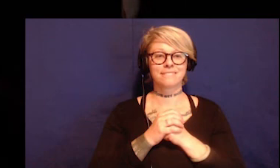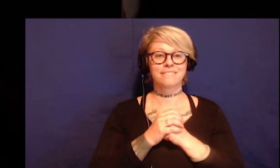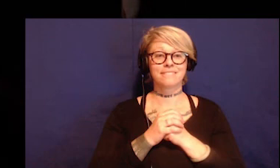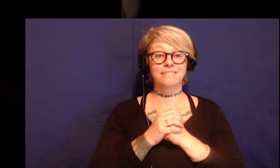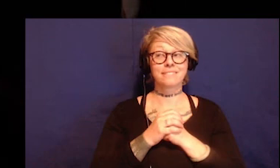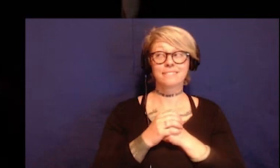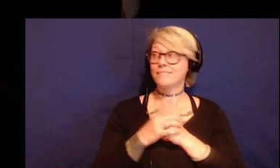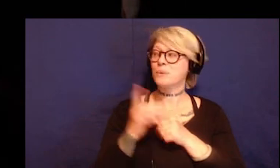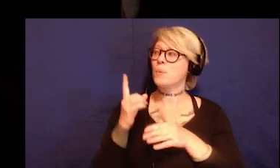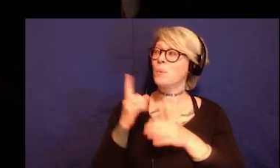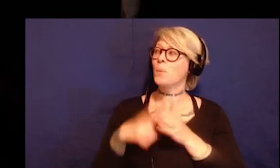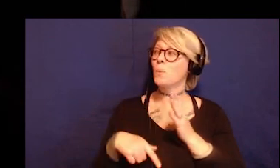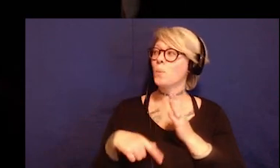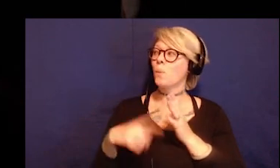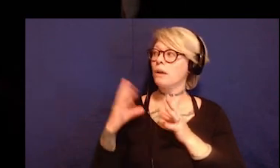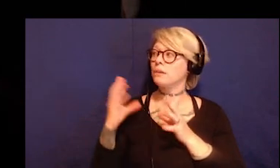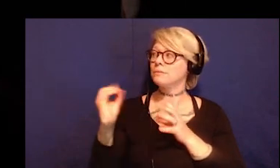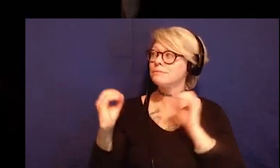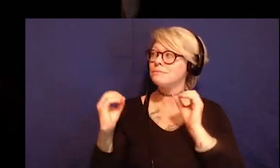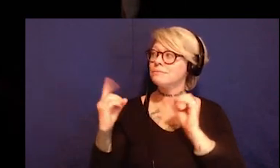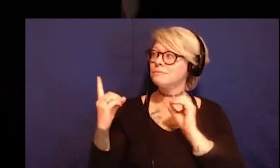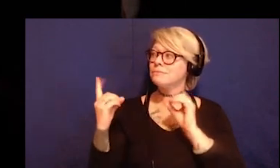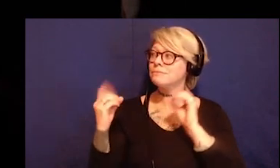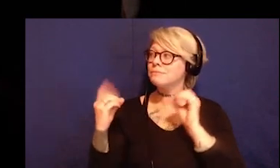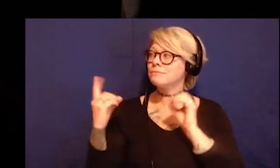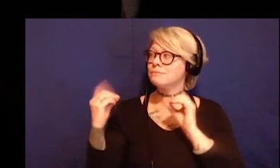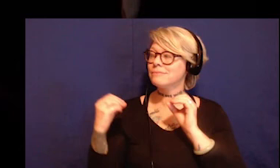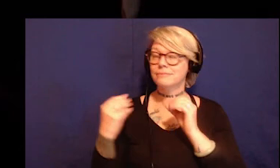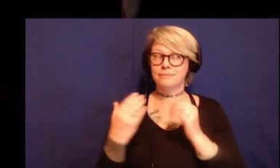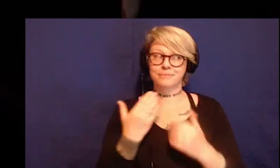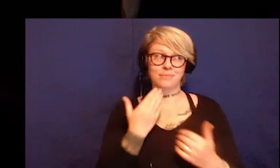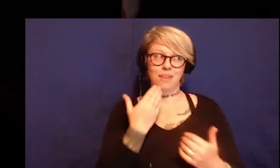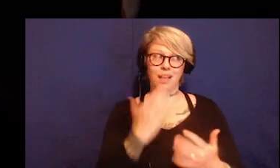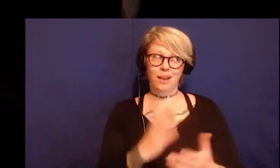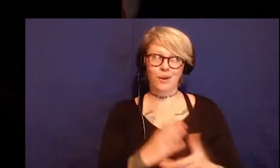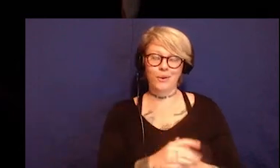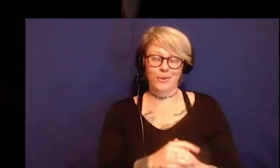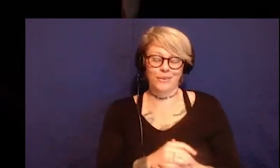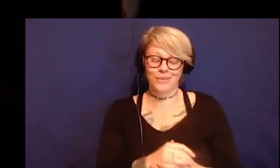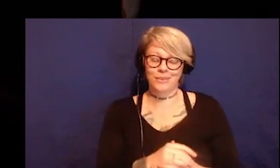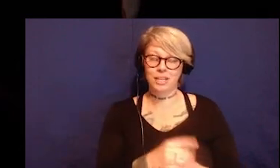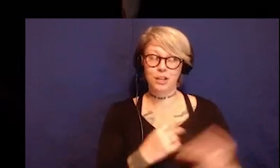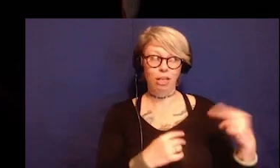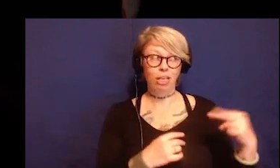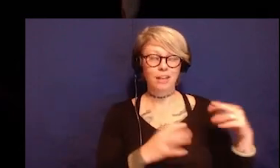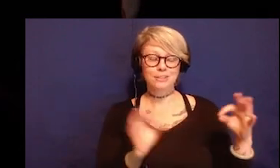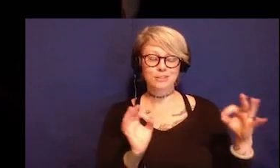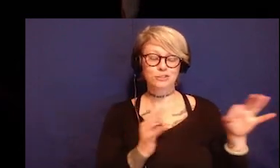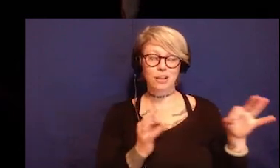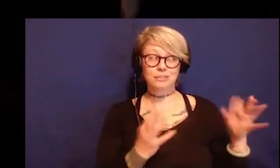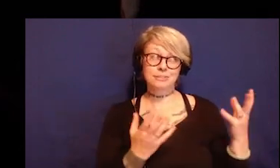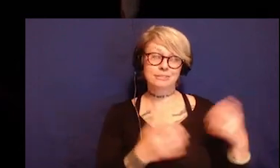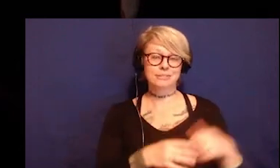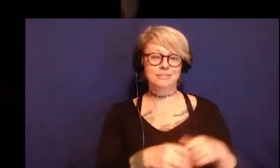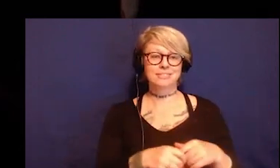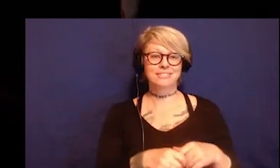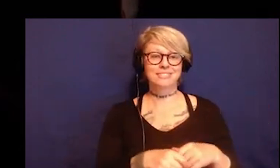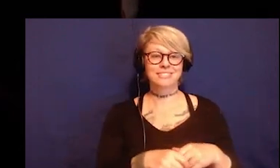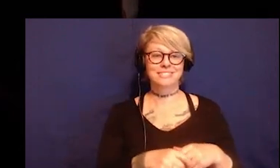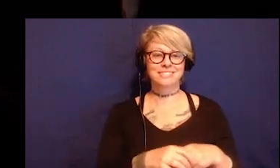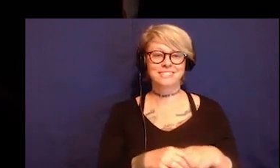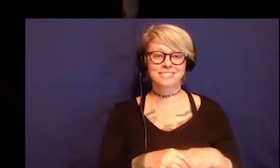What's the score? I don't know. You keep distracting me from the game.